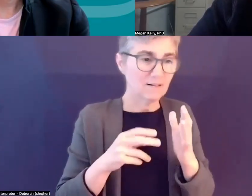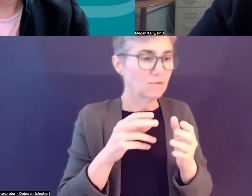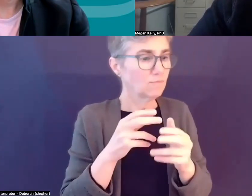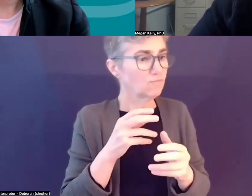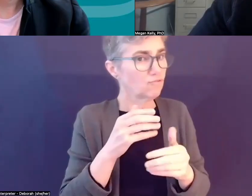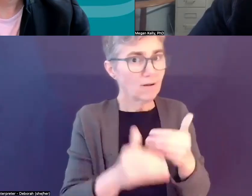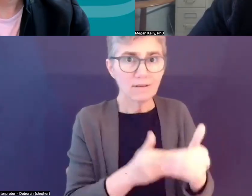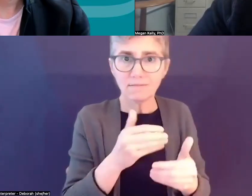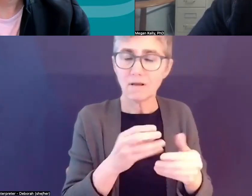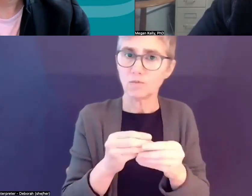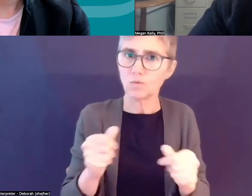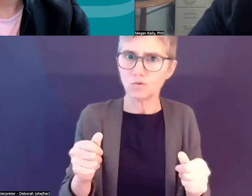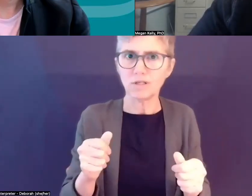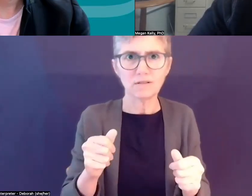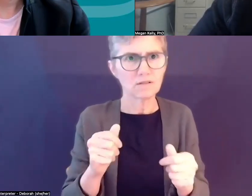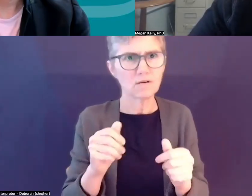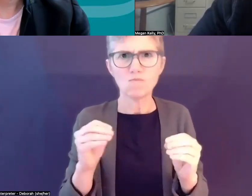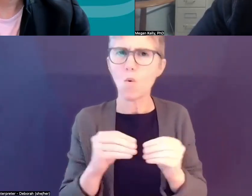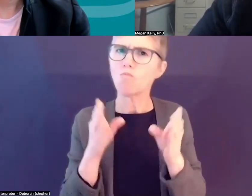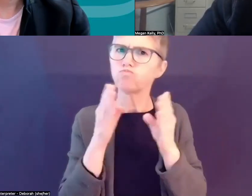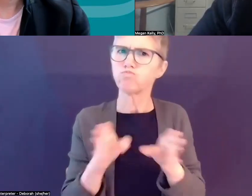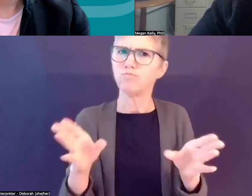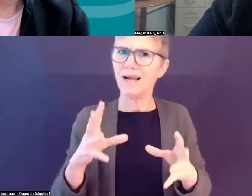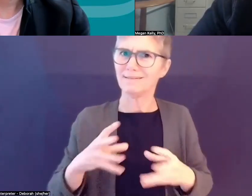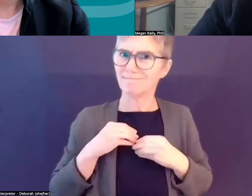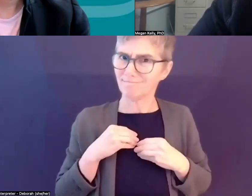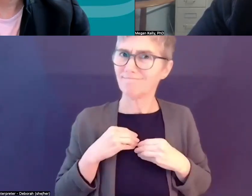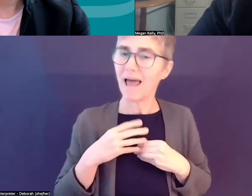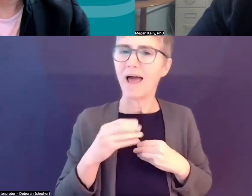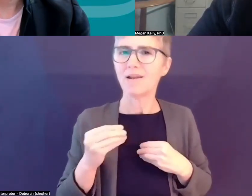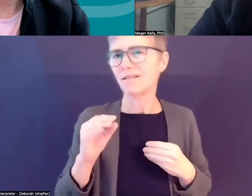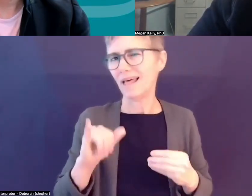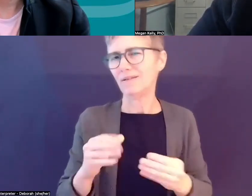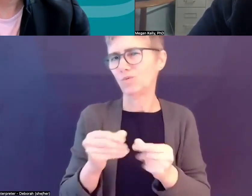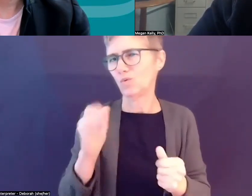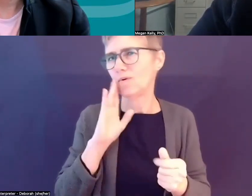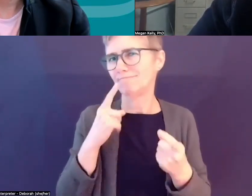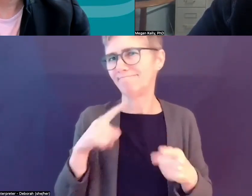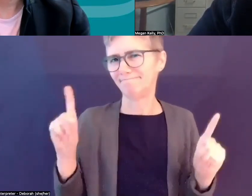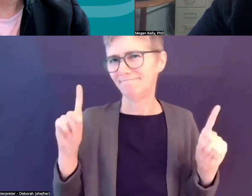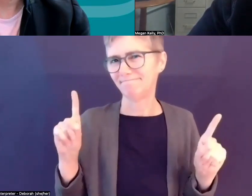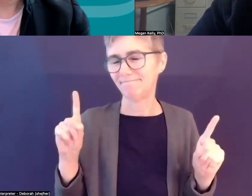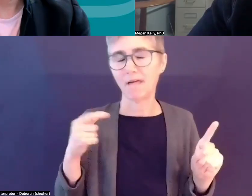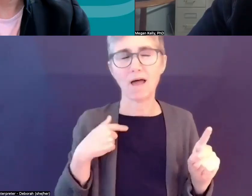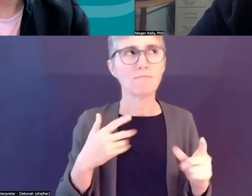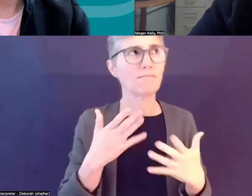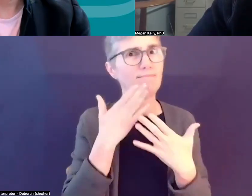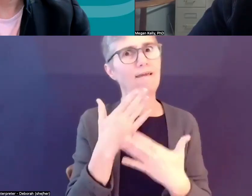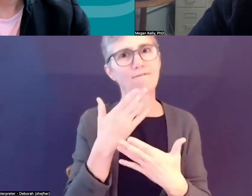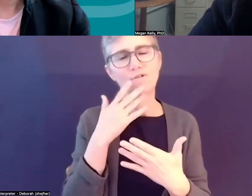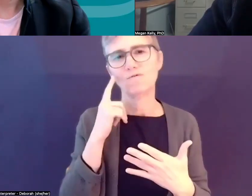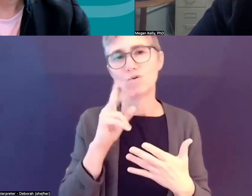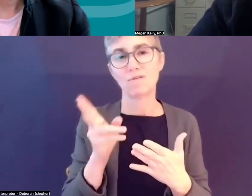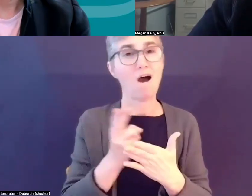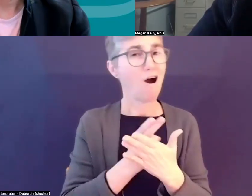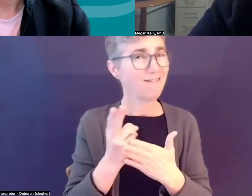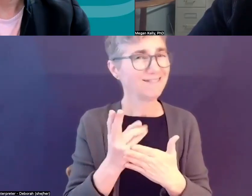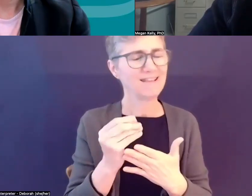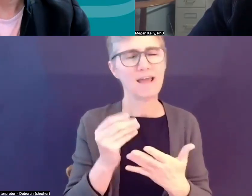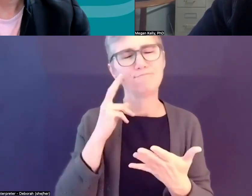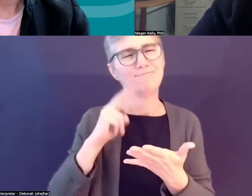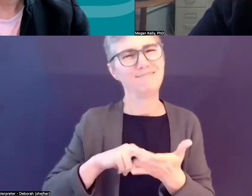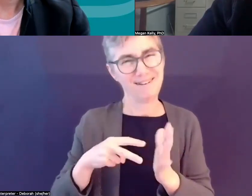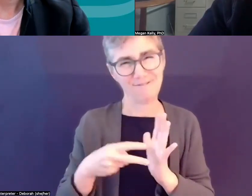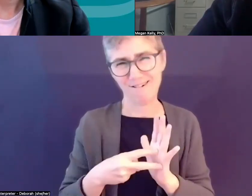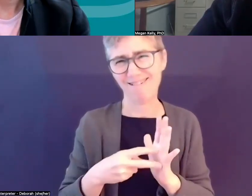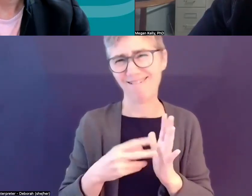widely accepted and that these solutions will be effective. I'm especially grateful for the honest and meaningful conversations